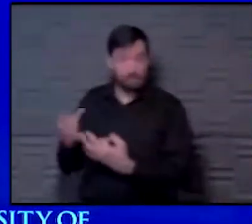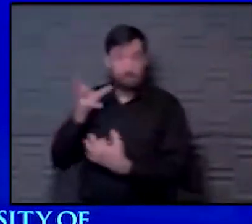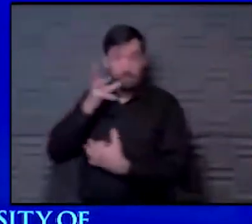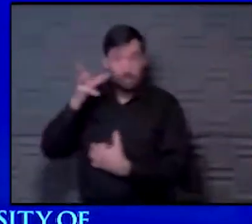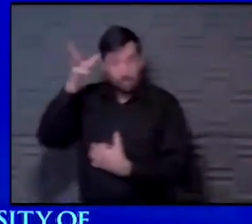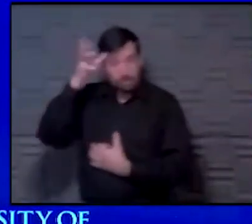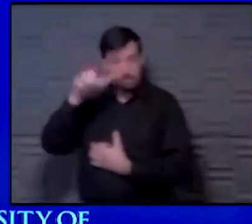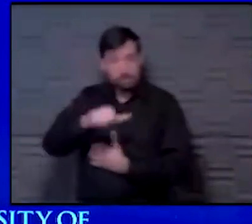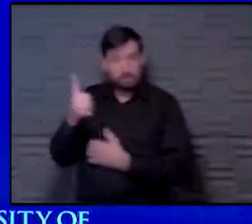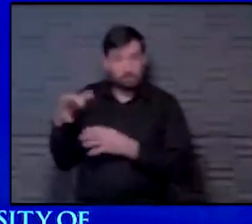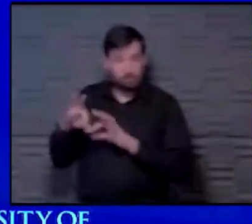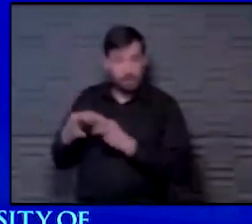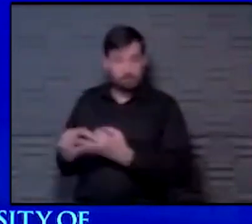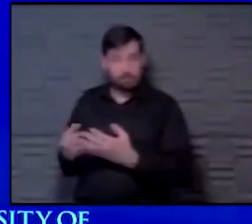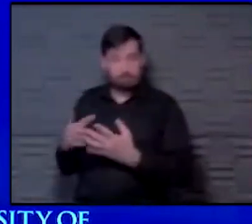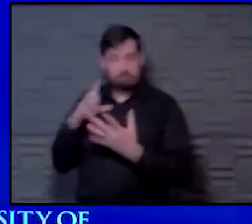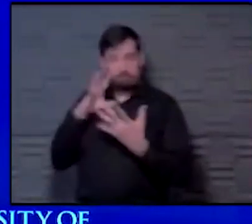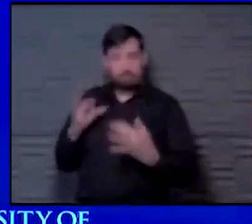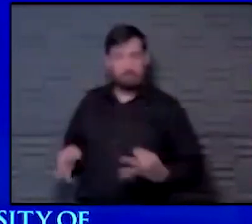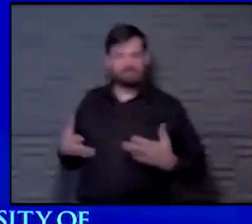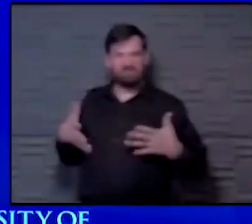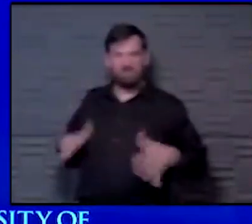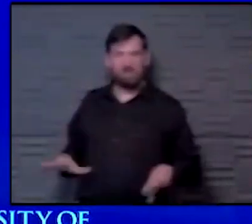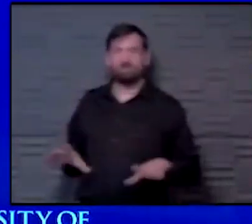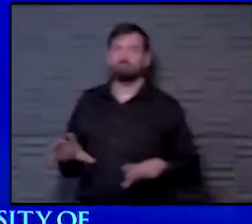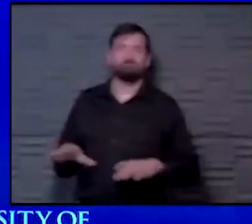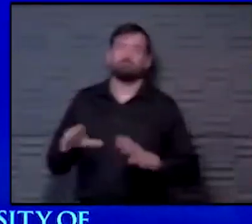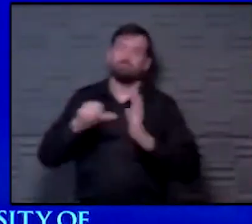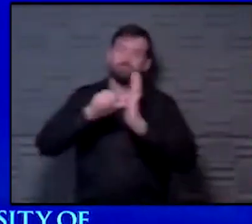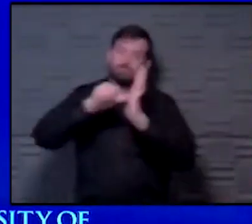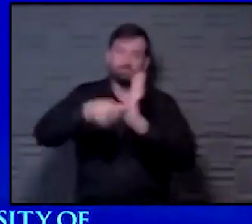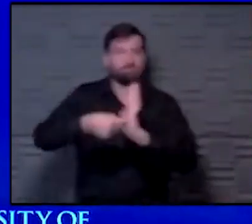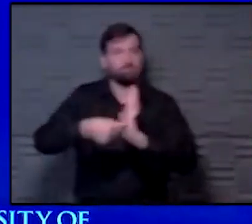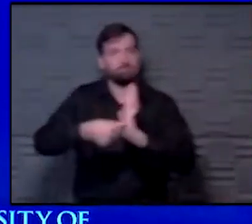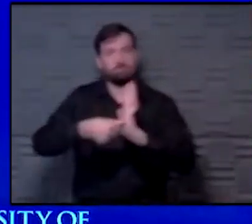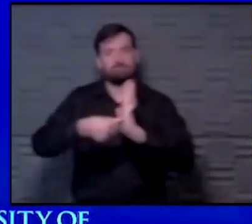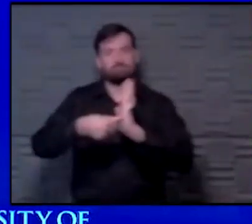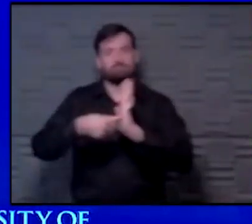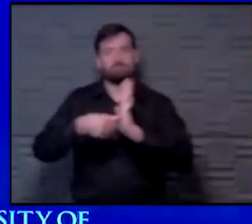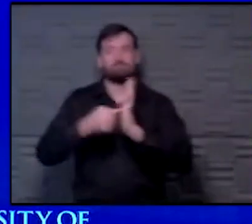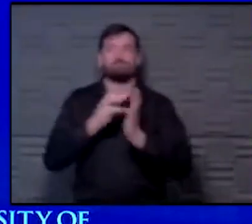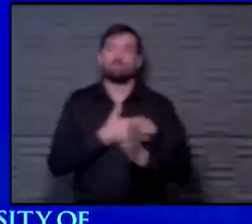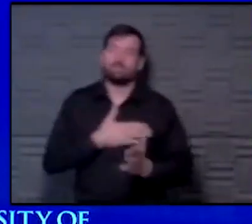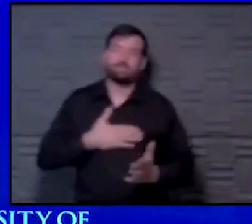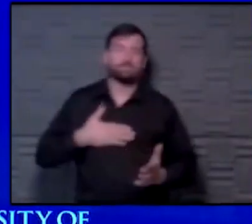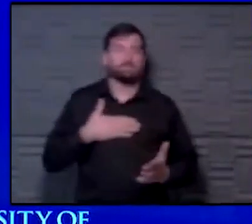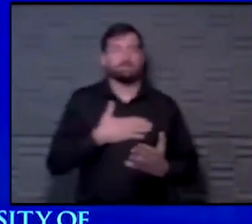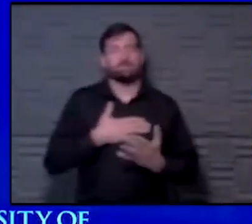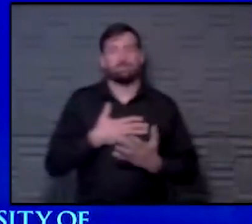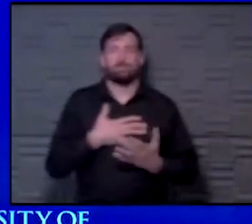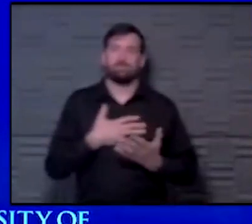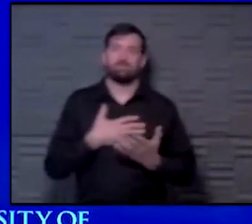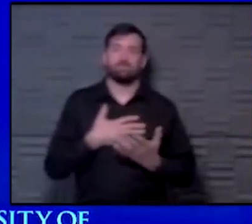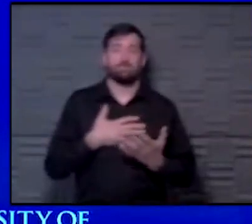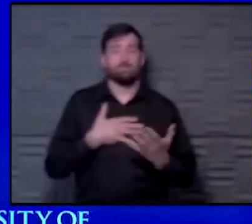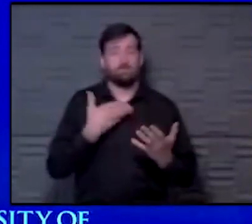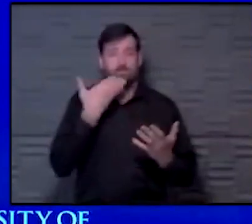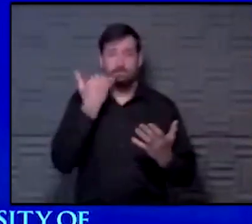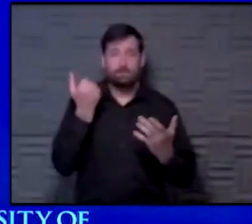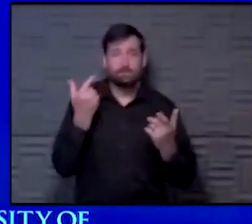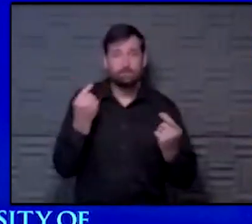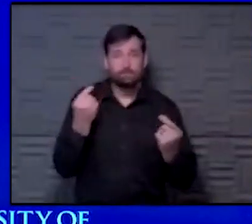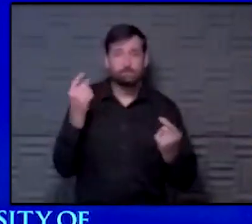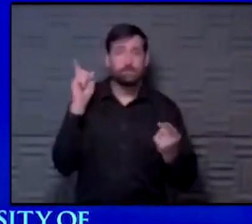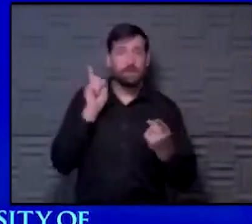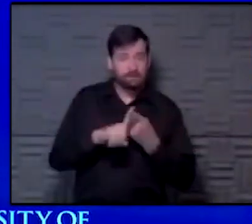other family are opting not to be vaccinated, I would reiterate the sort of plea that the best thing you can do until